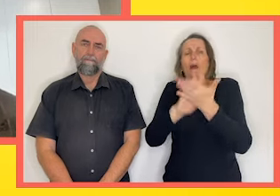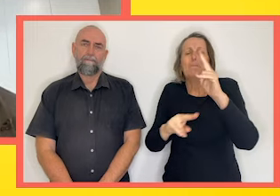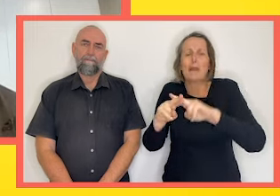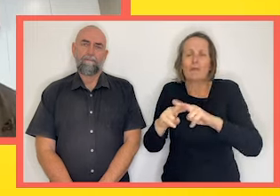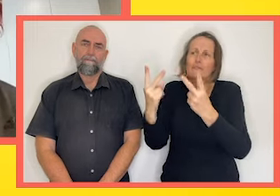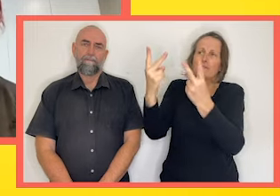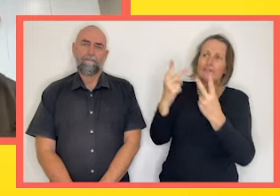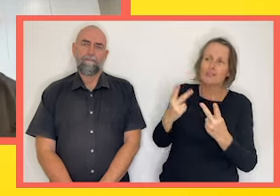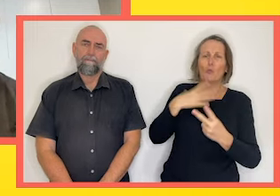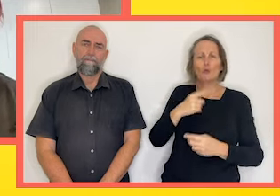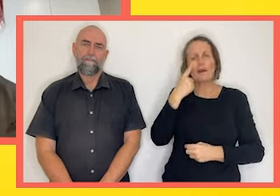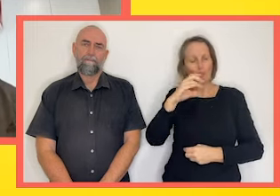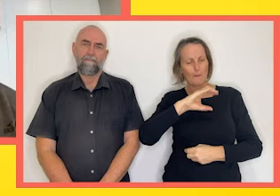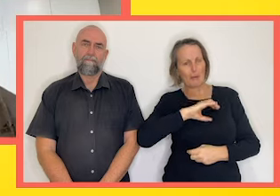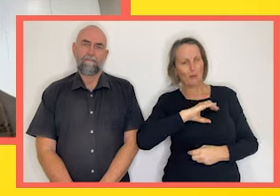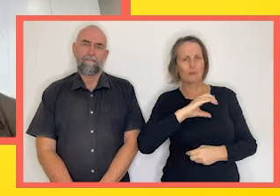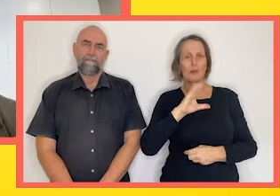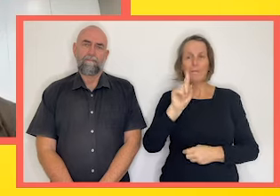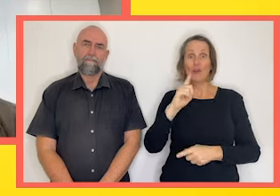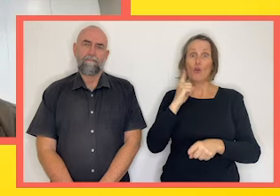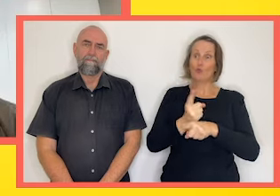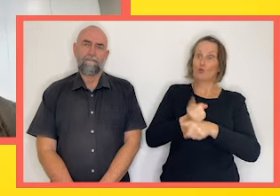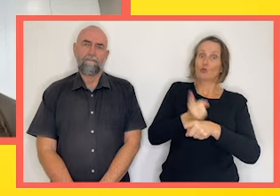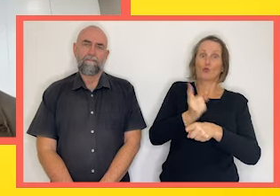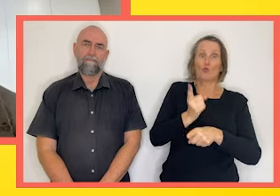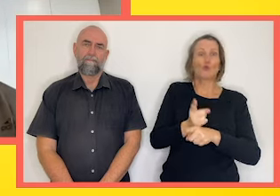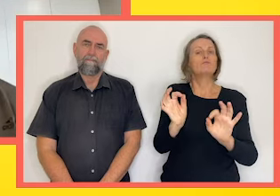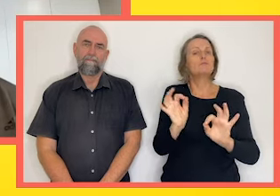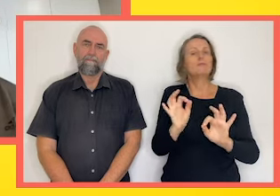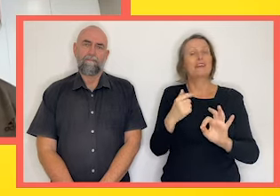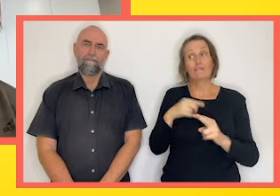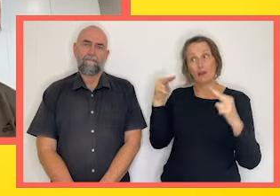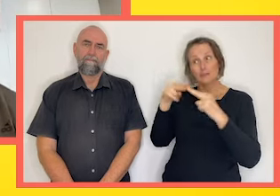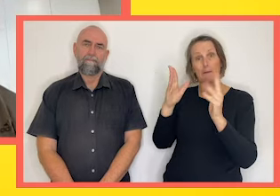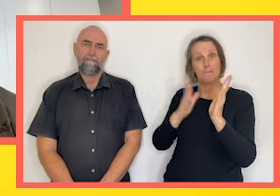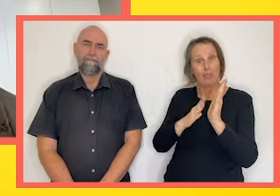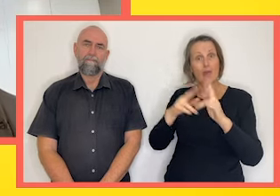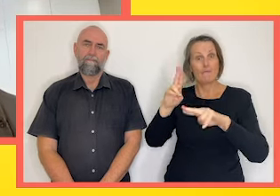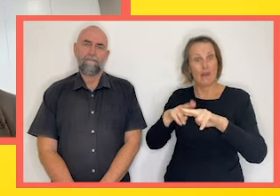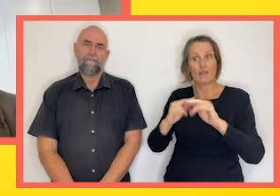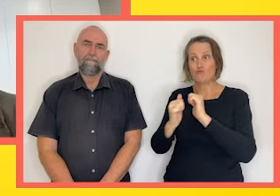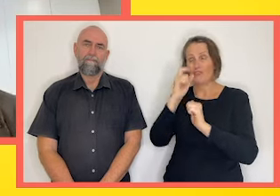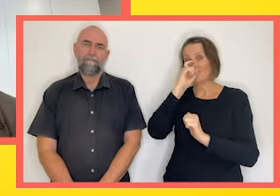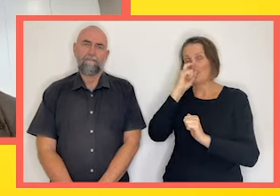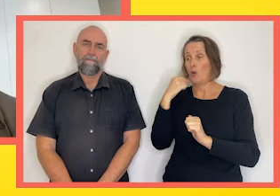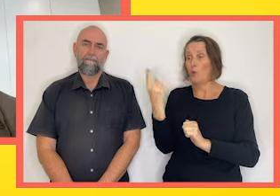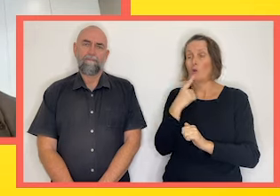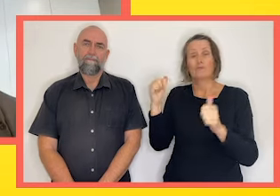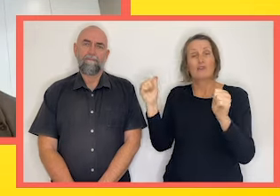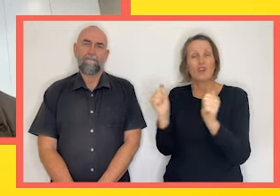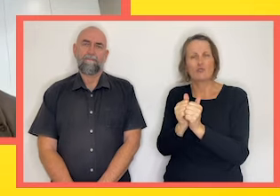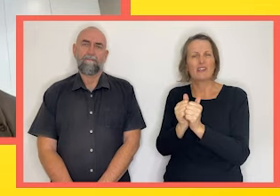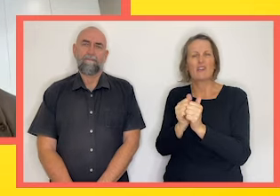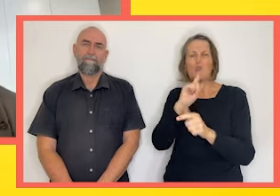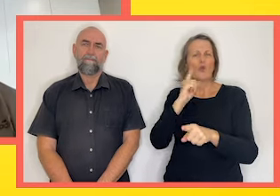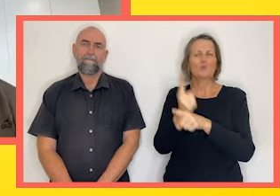the medals and see me and ask how everything's going. But when I just see just mum and dad, my brother and sister, it's kind of just a rule that I